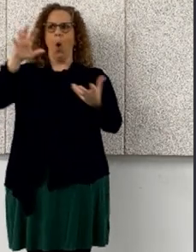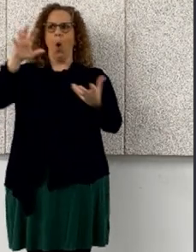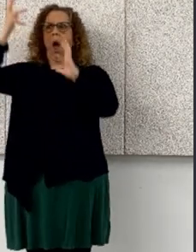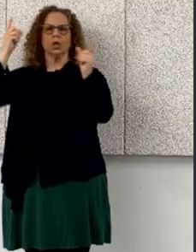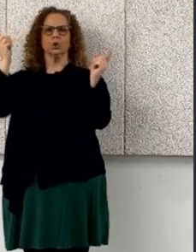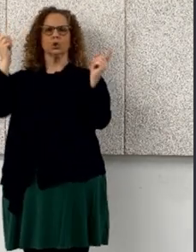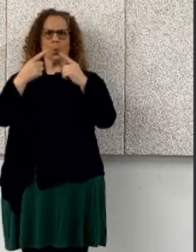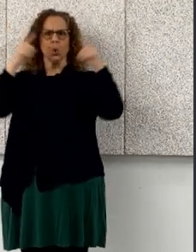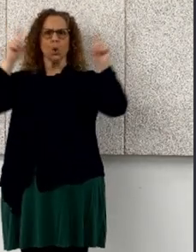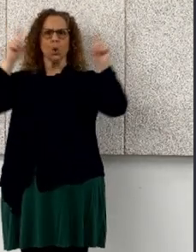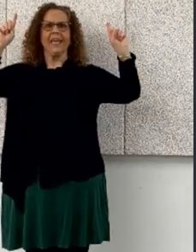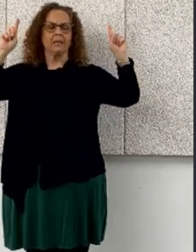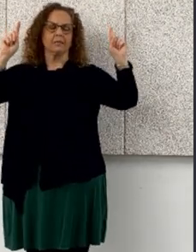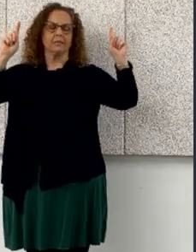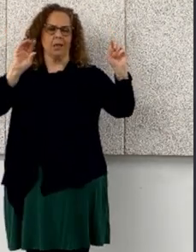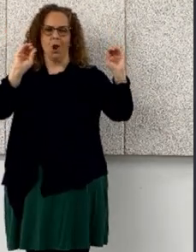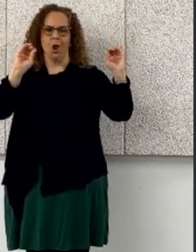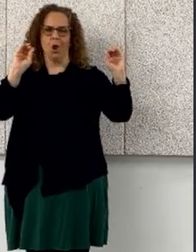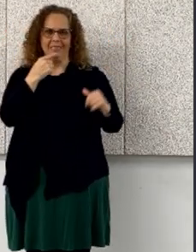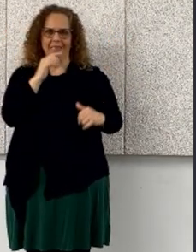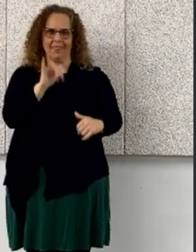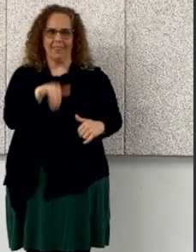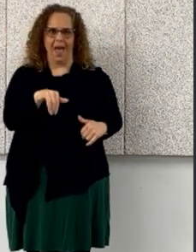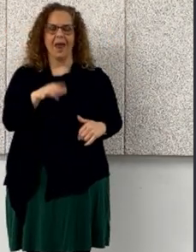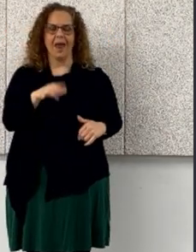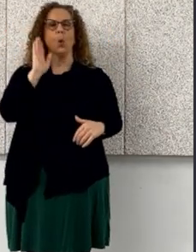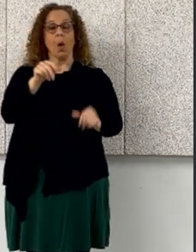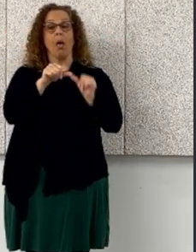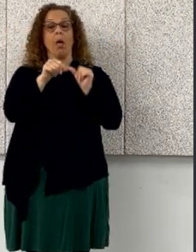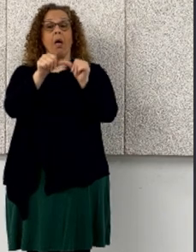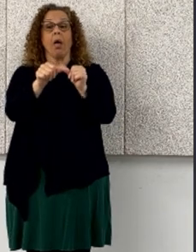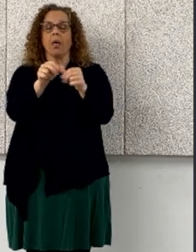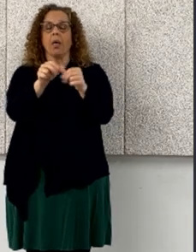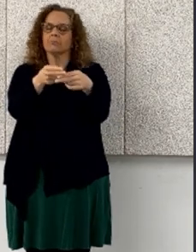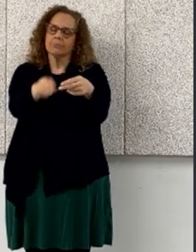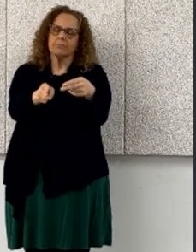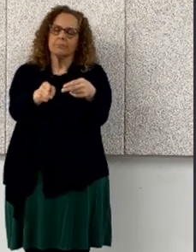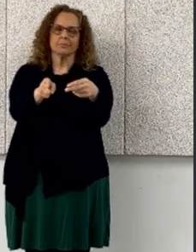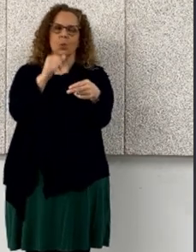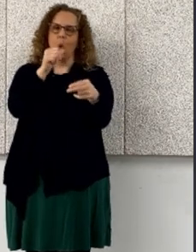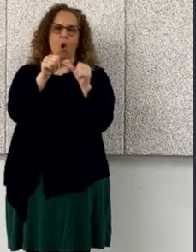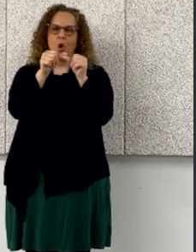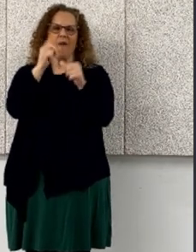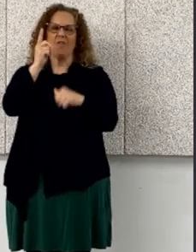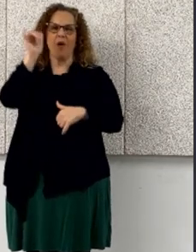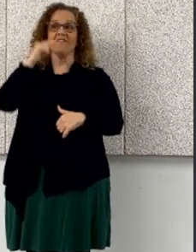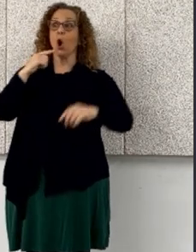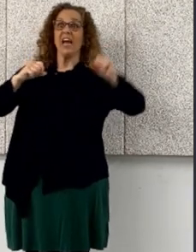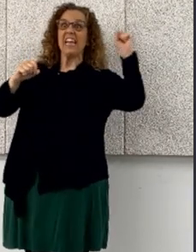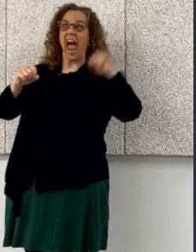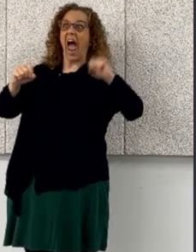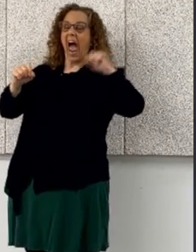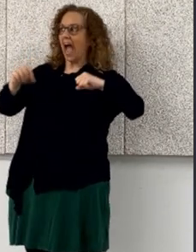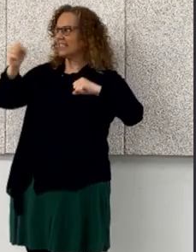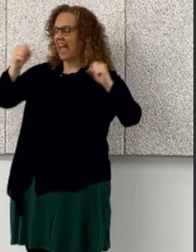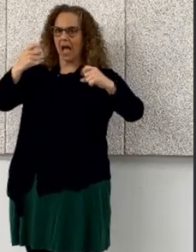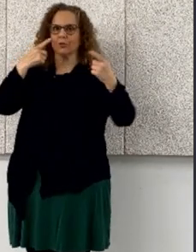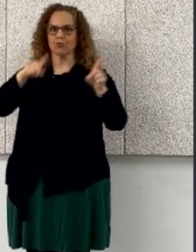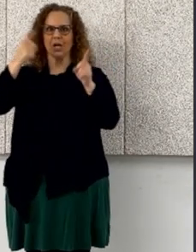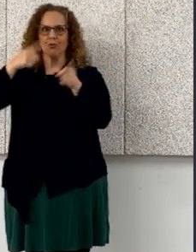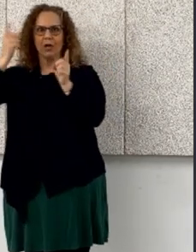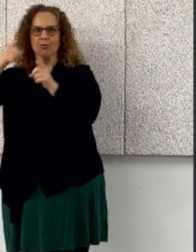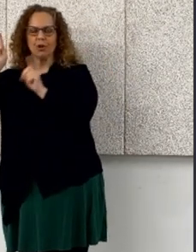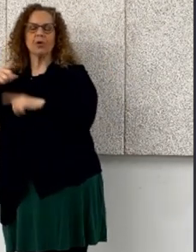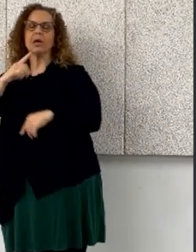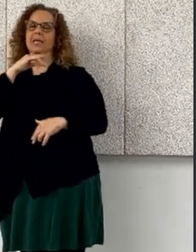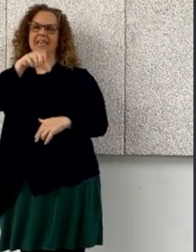mm-hmm. and that's only gonna last so long, you know? Right. Yes. Yes. Yes. This yes. is yes. It pass. It will pass.